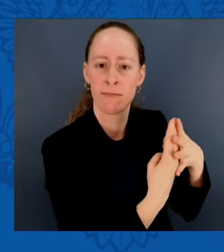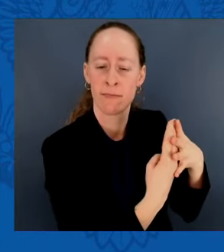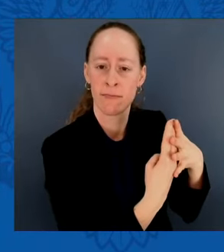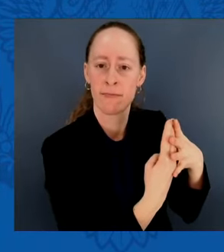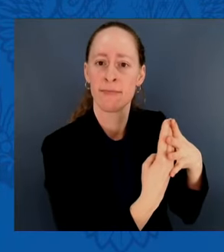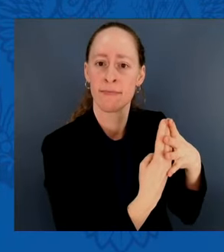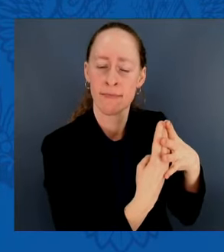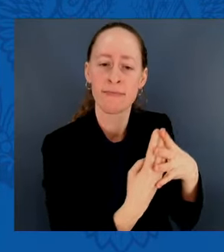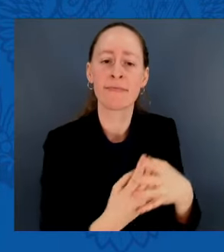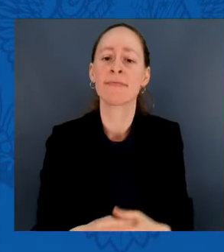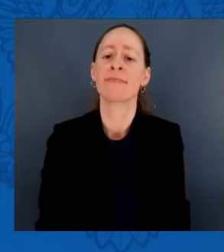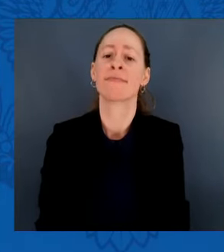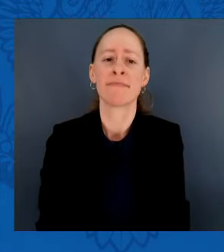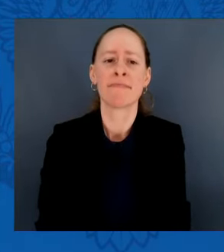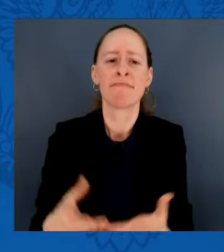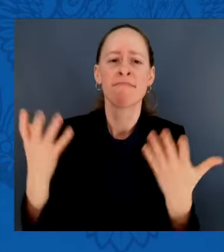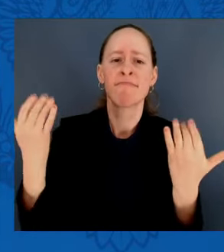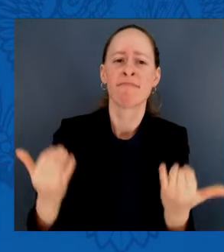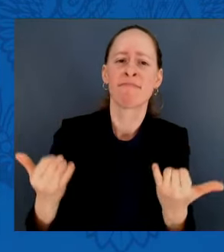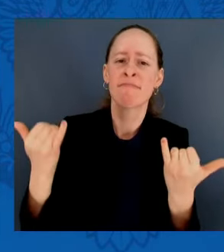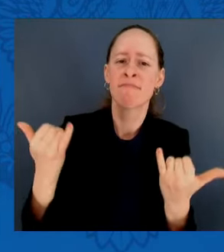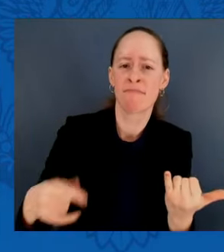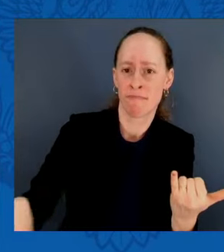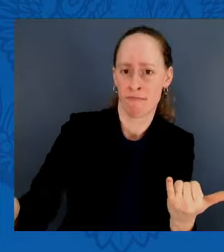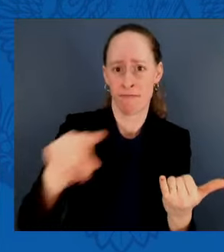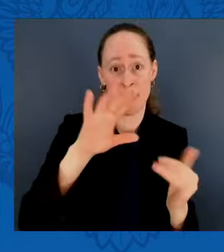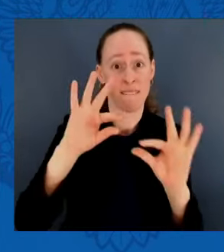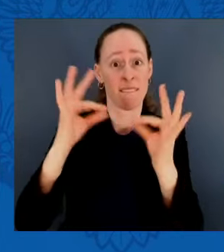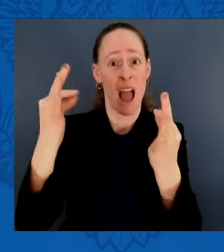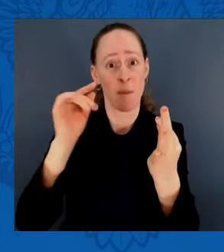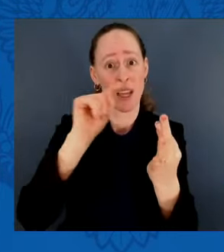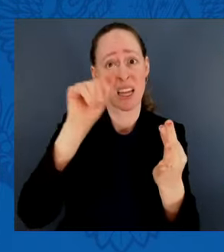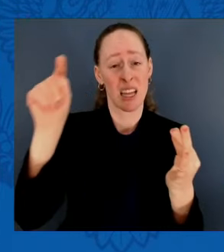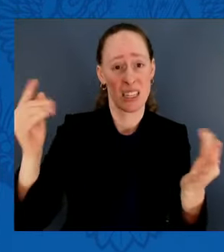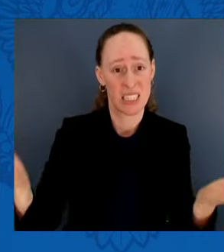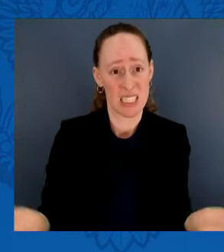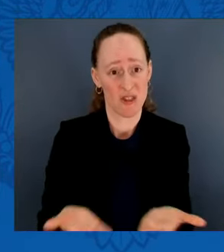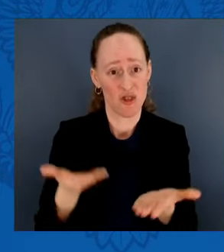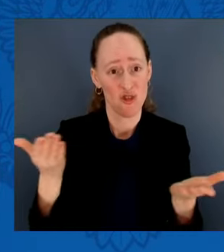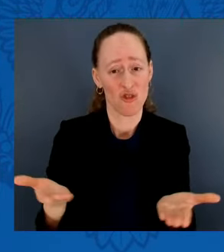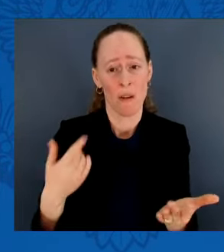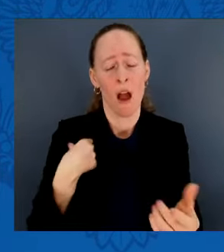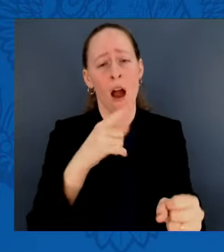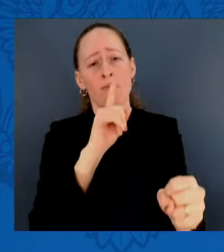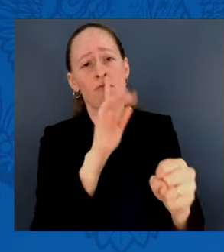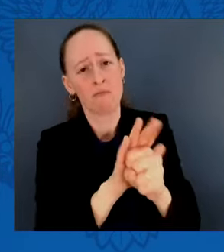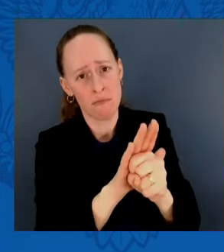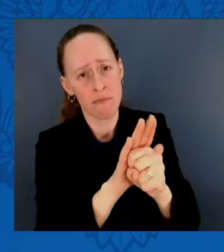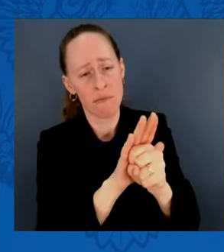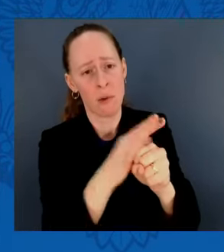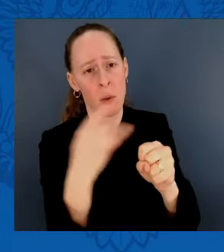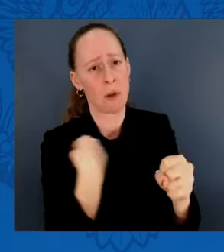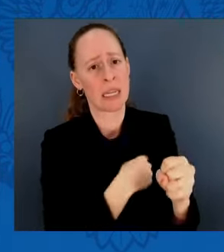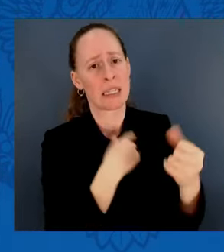I pledge to all the families that we will not rest until we bring every one of your loved ones home. We also